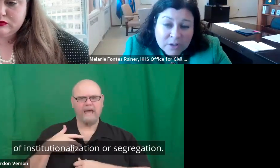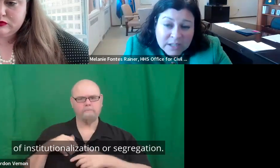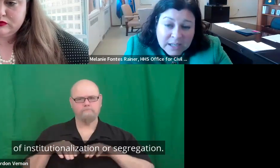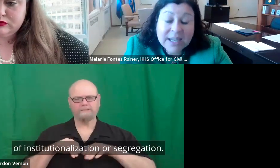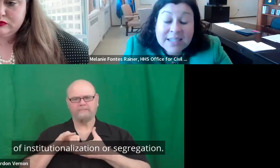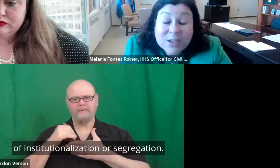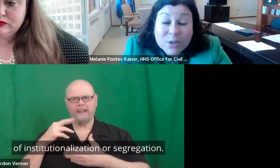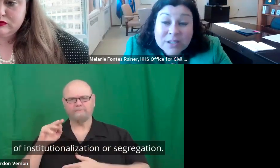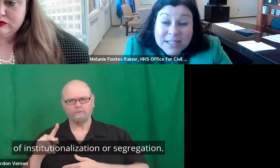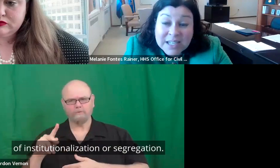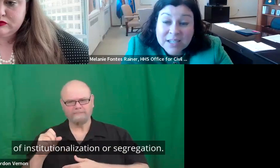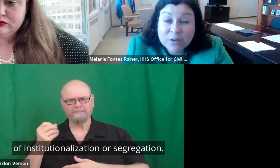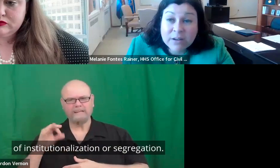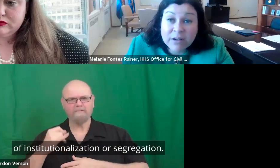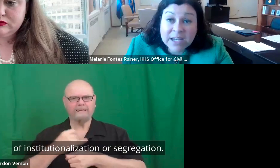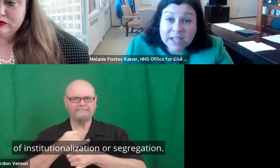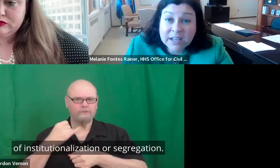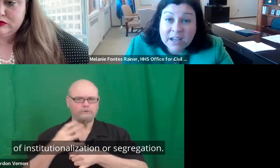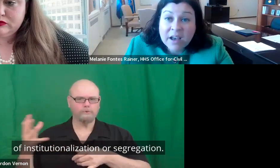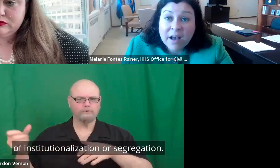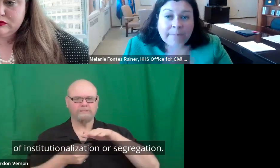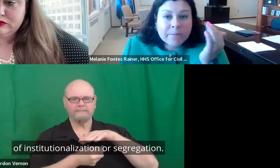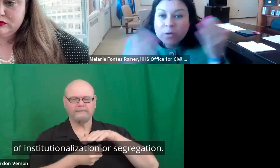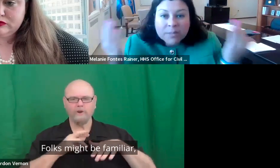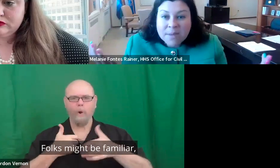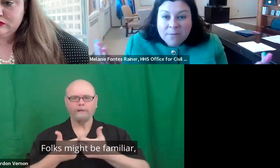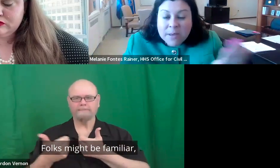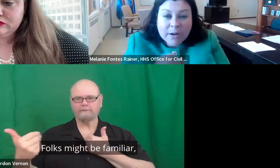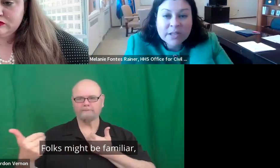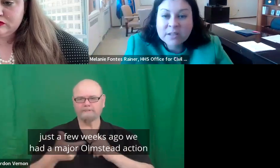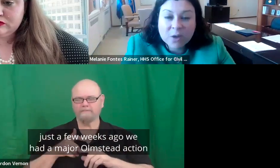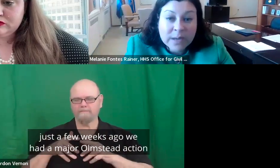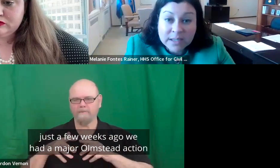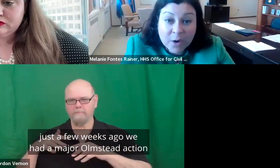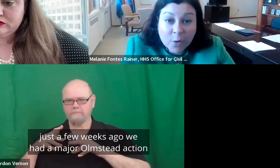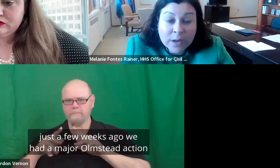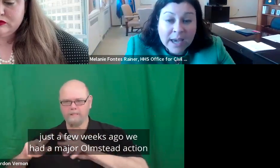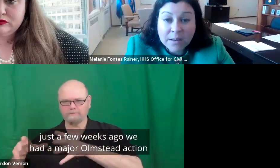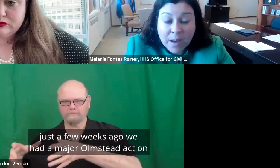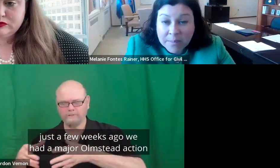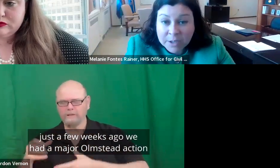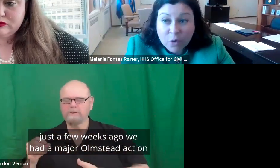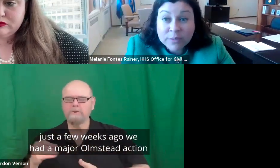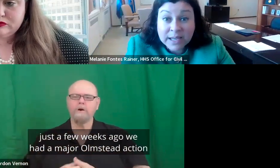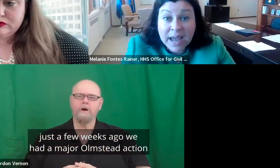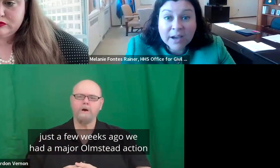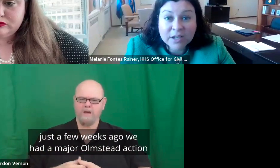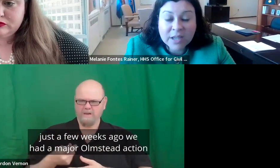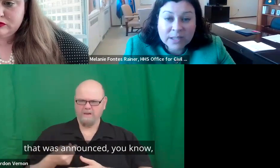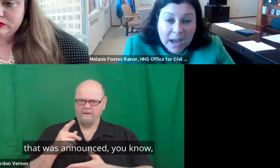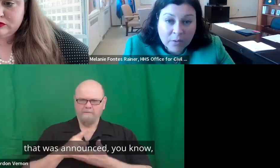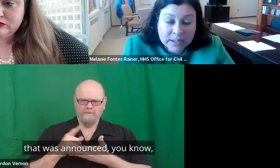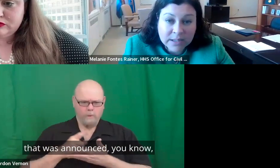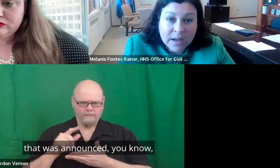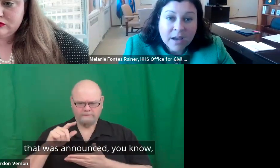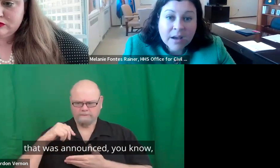of institutionalization or segregation. Folks might be familiar, just a few weeks ago, we had a major Olmstead action